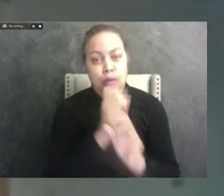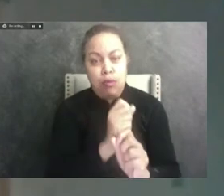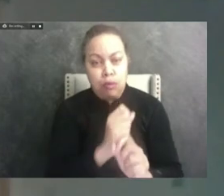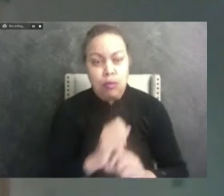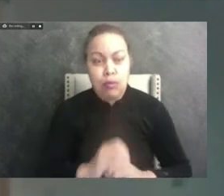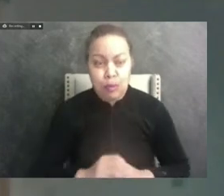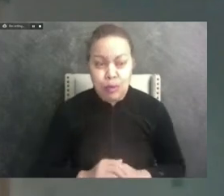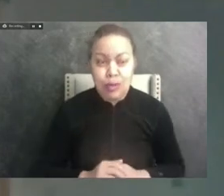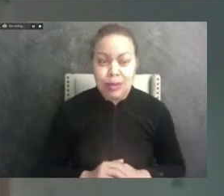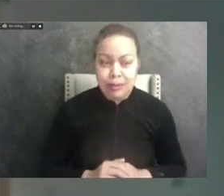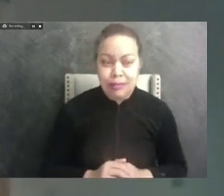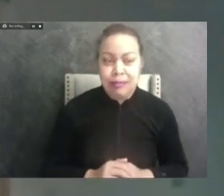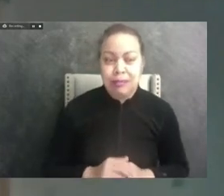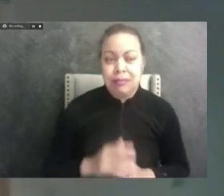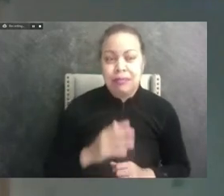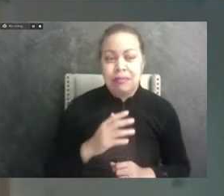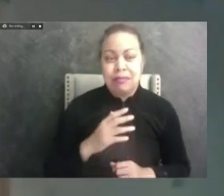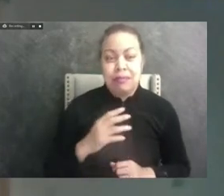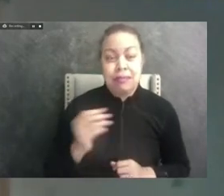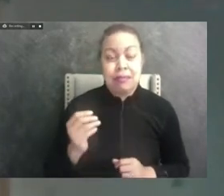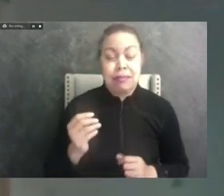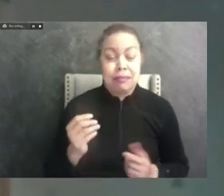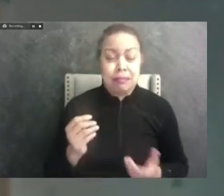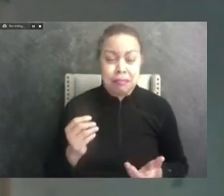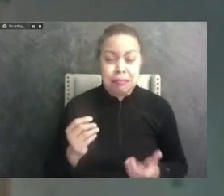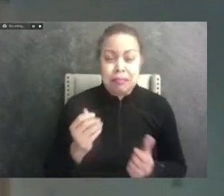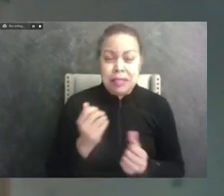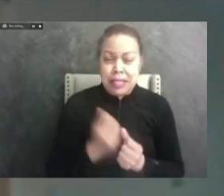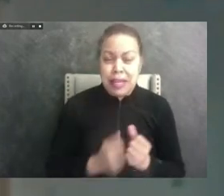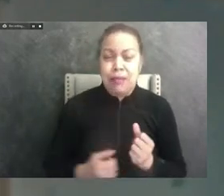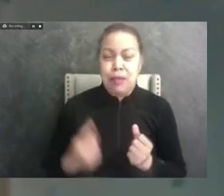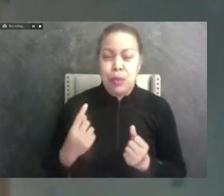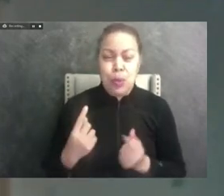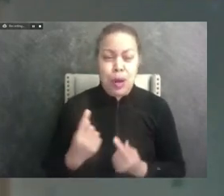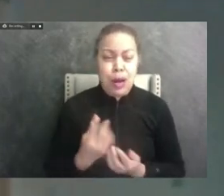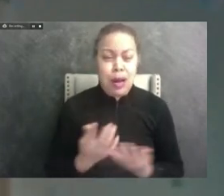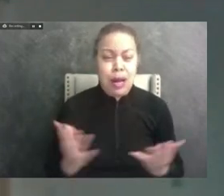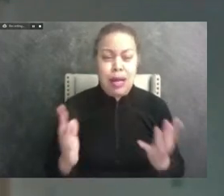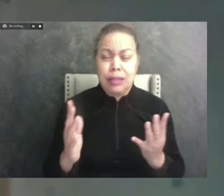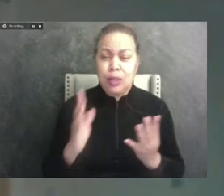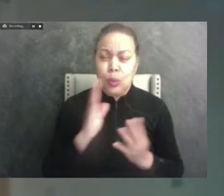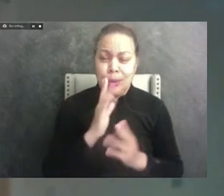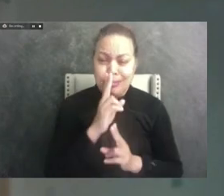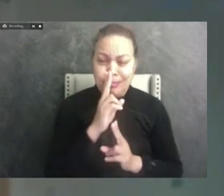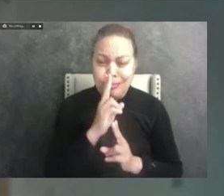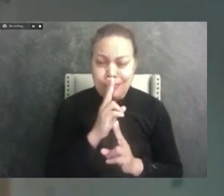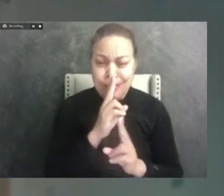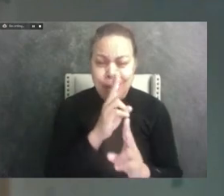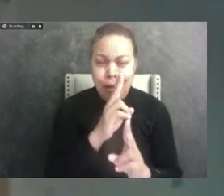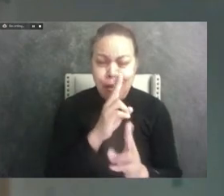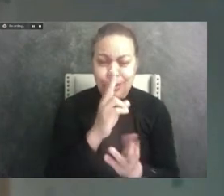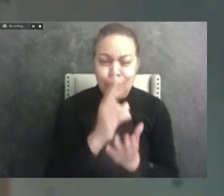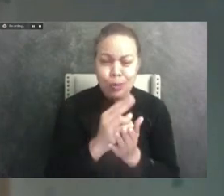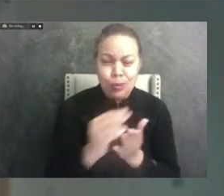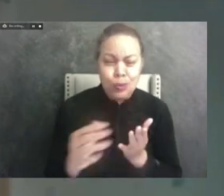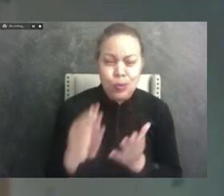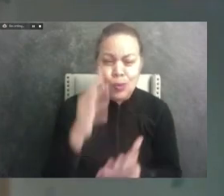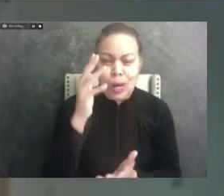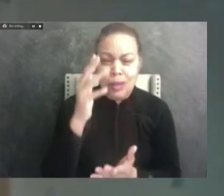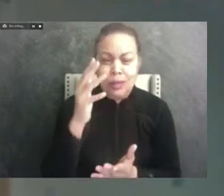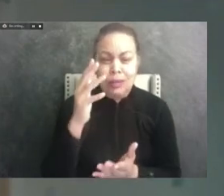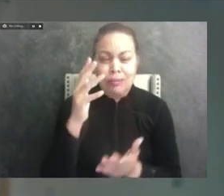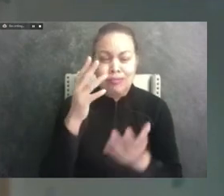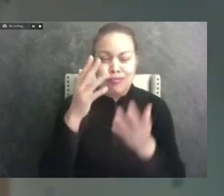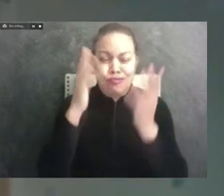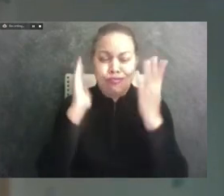attract sight. And everyone doth honor a rich hood, as if the